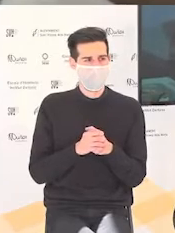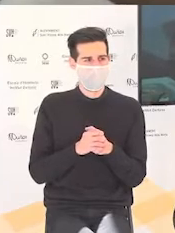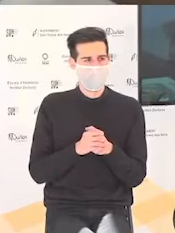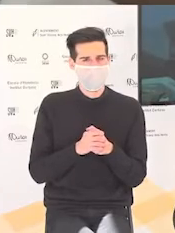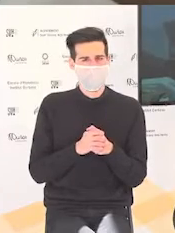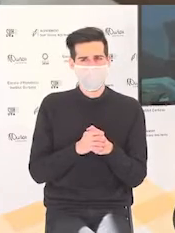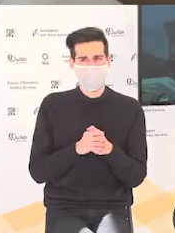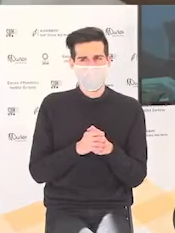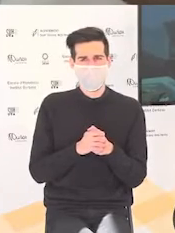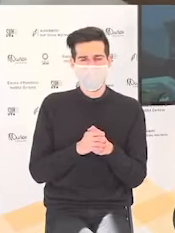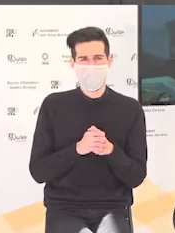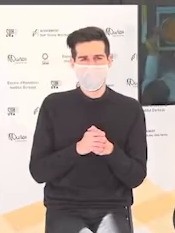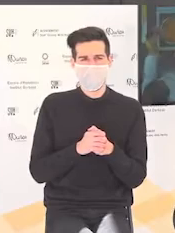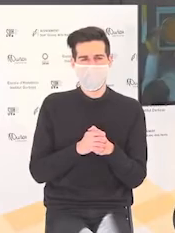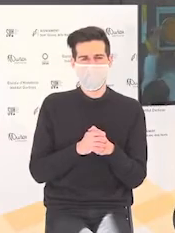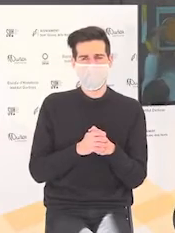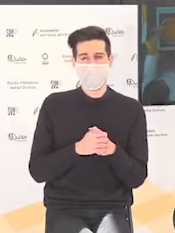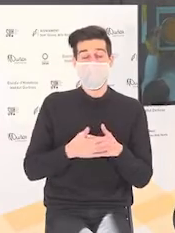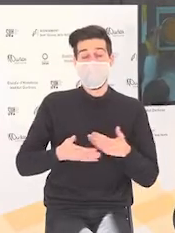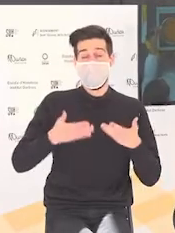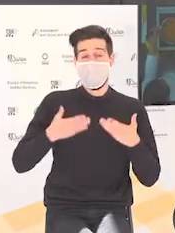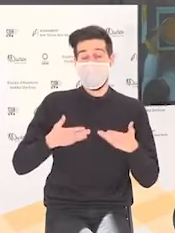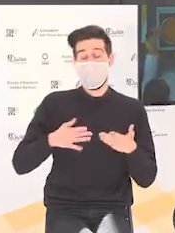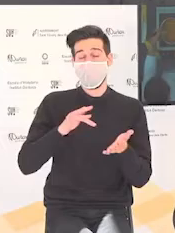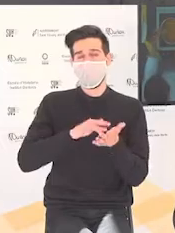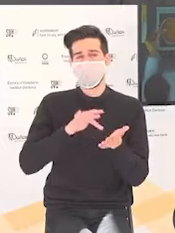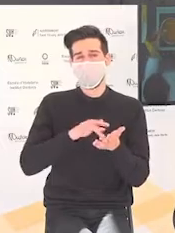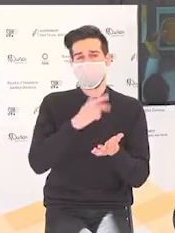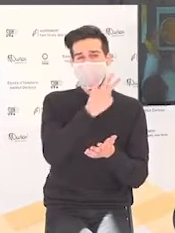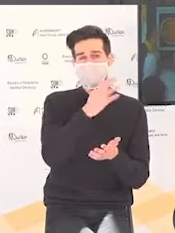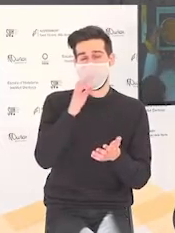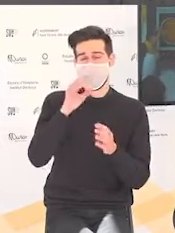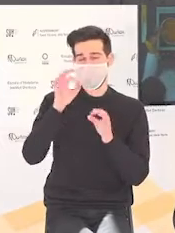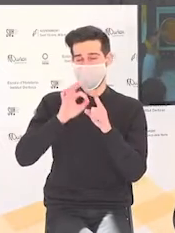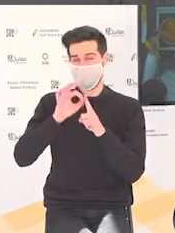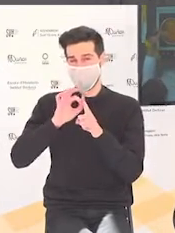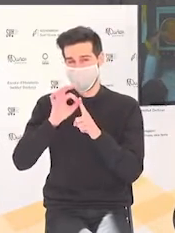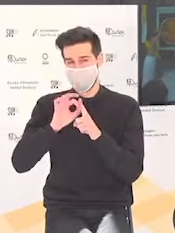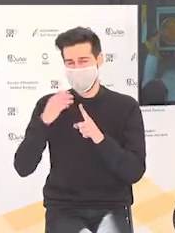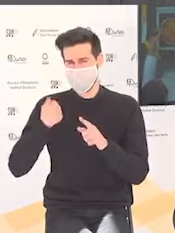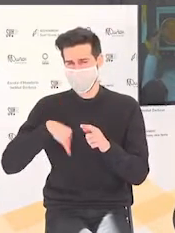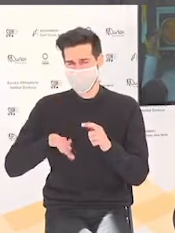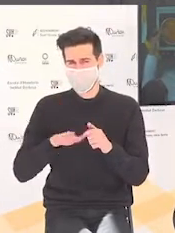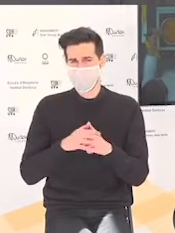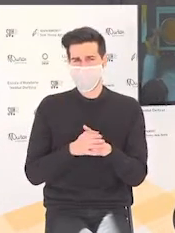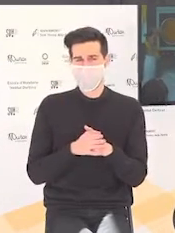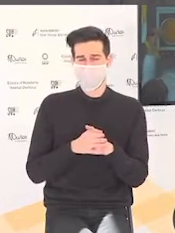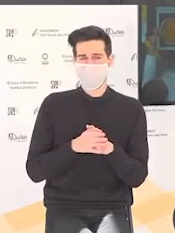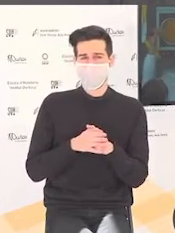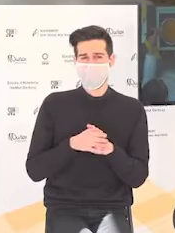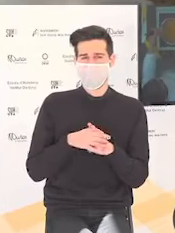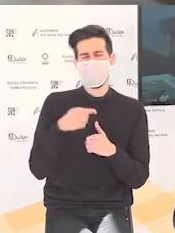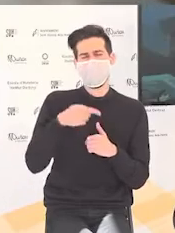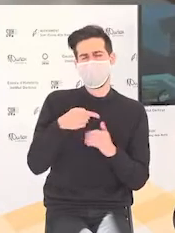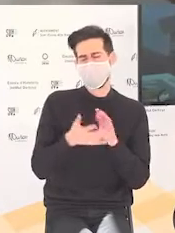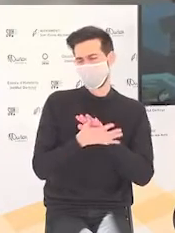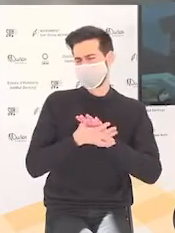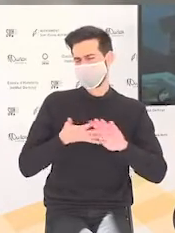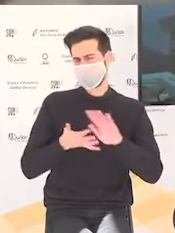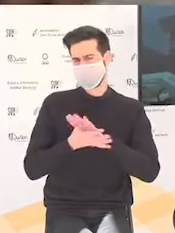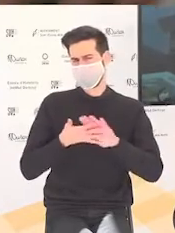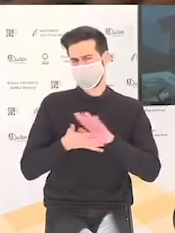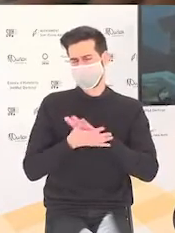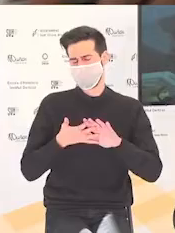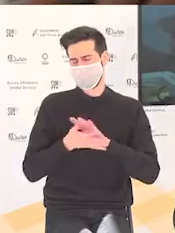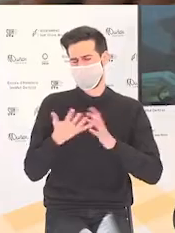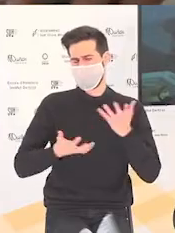We're 80 degrees now. Estamos a 80 grados ahora. It's moving very fast. Se está calentando